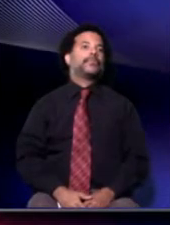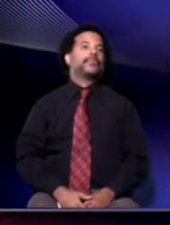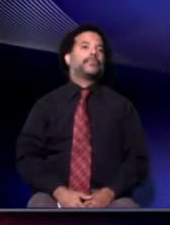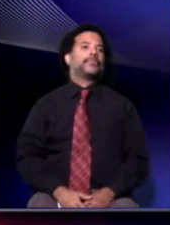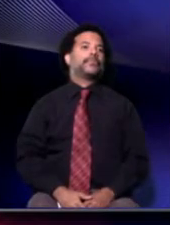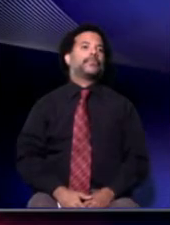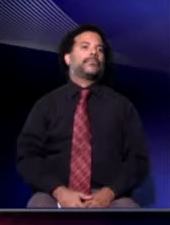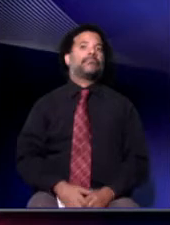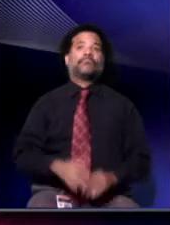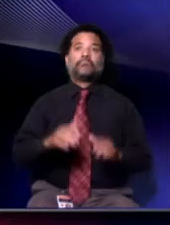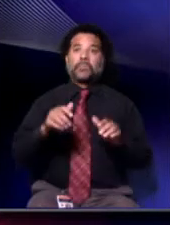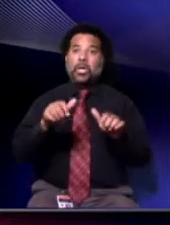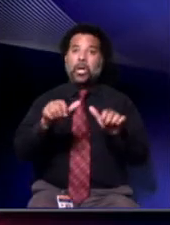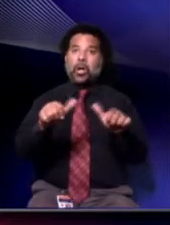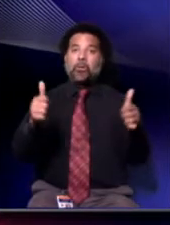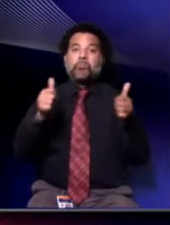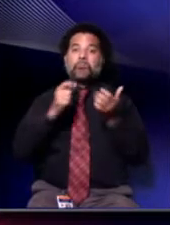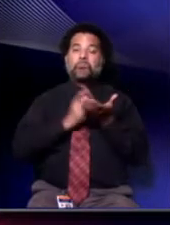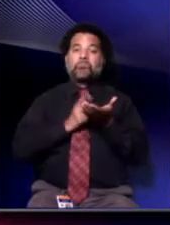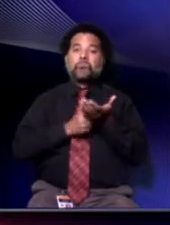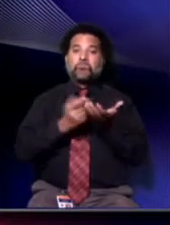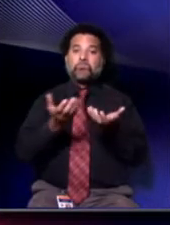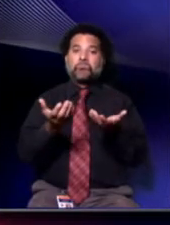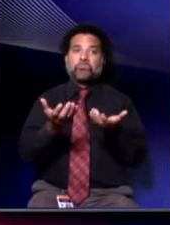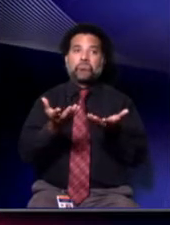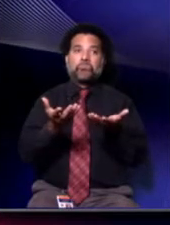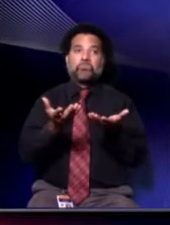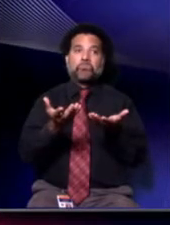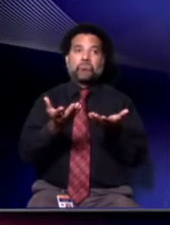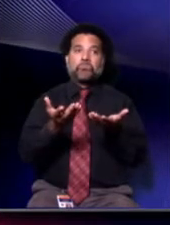Any other things that people would like to discuss?